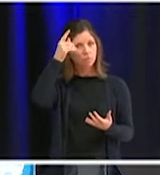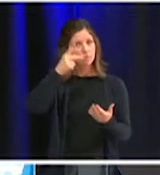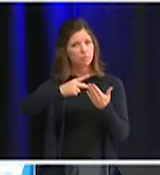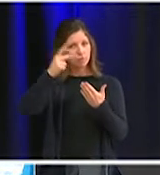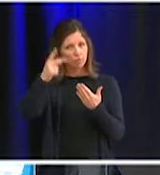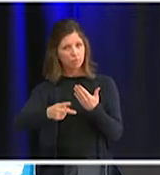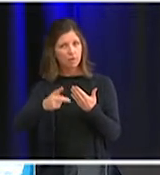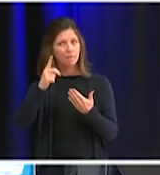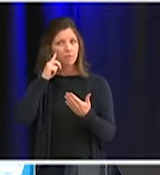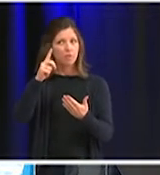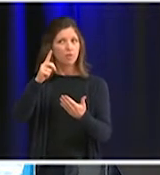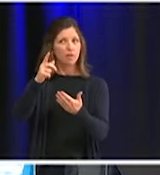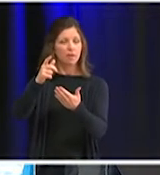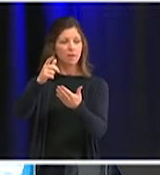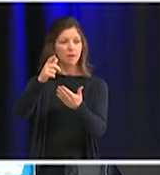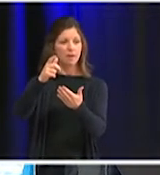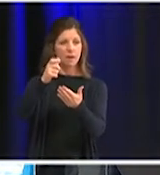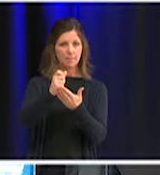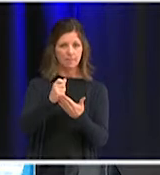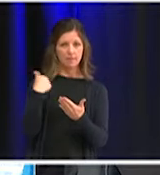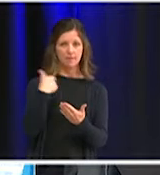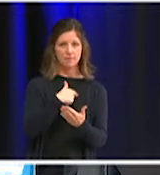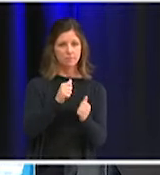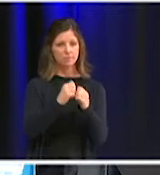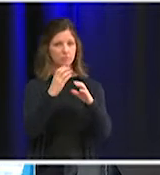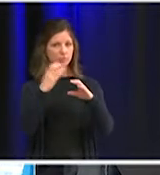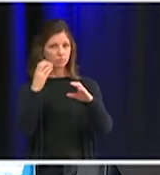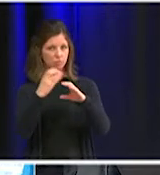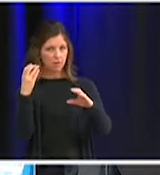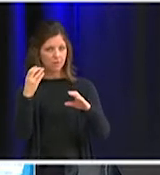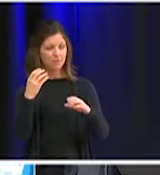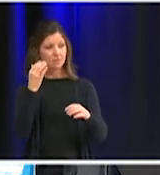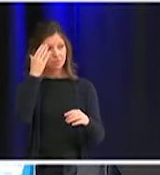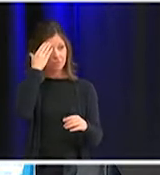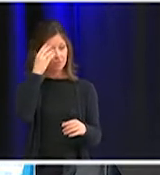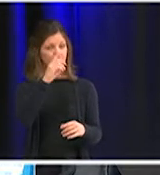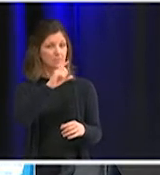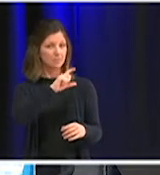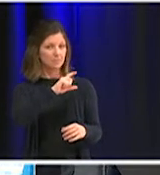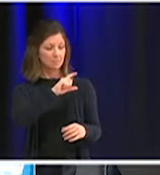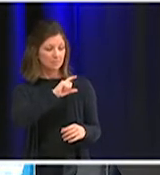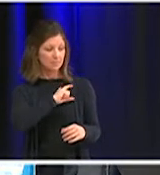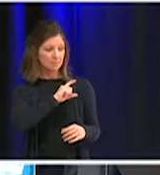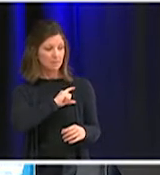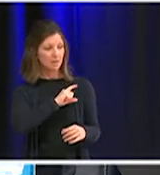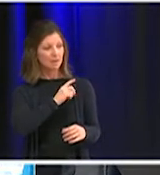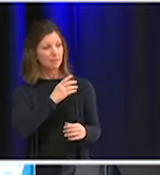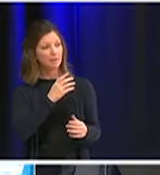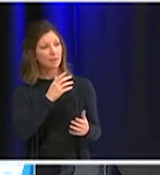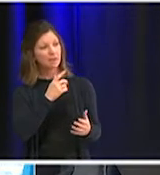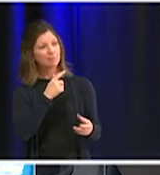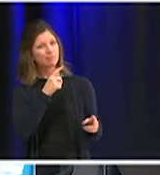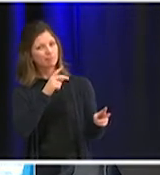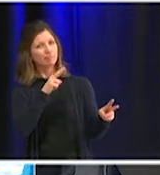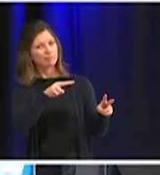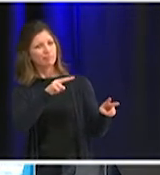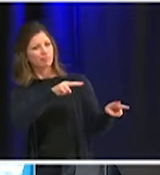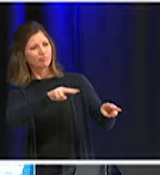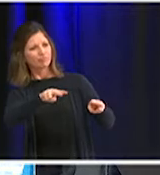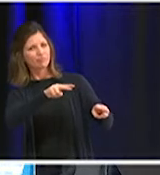on our highways, so we can free up our police department who may have to look at trucks. And now we have trucks that are